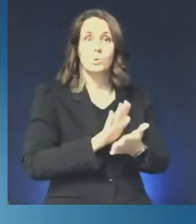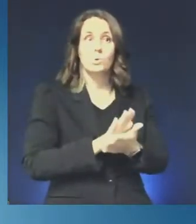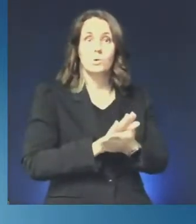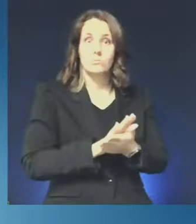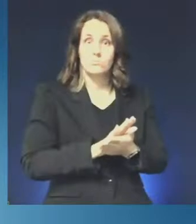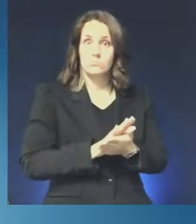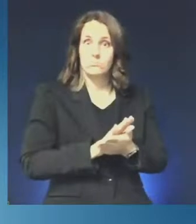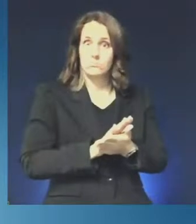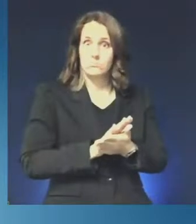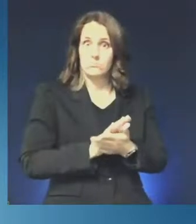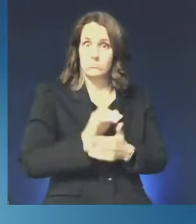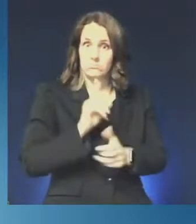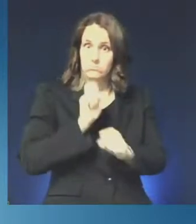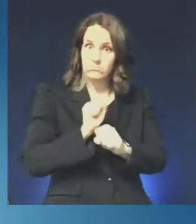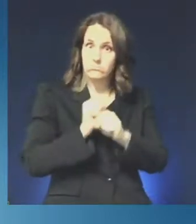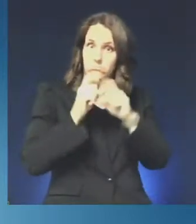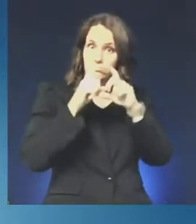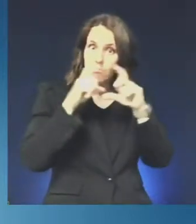Dr. Westergaard?